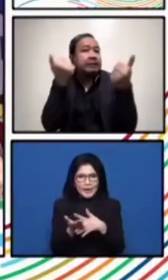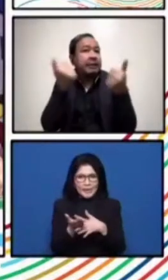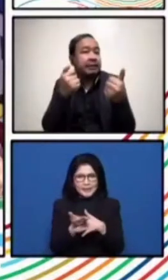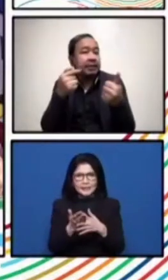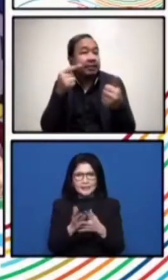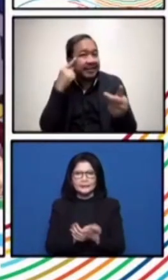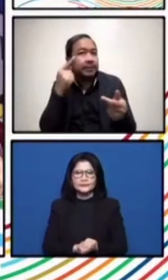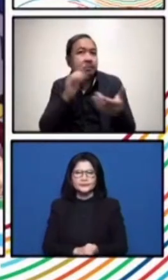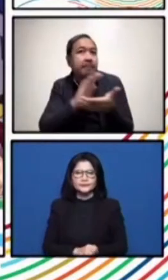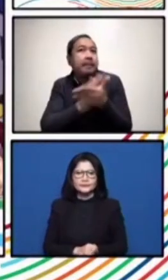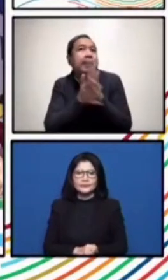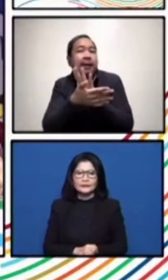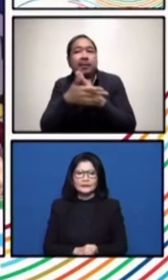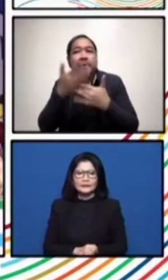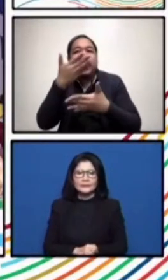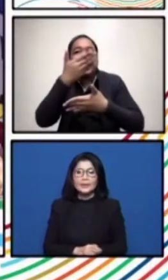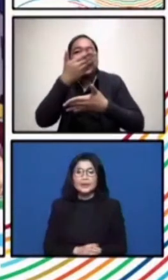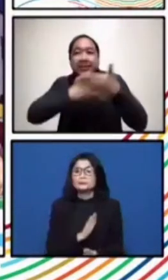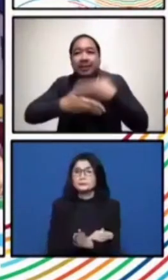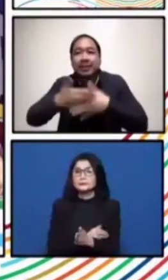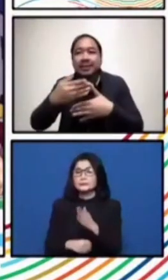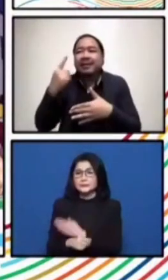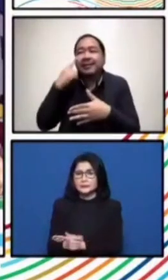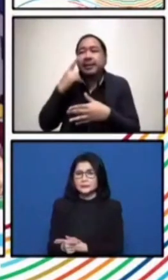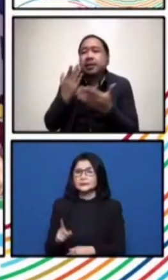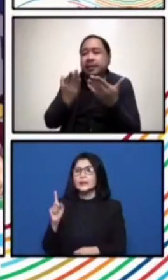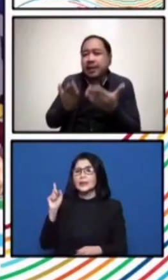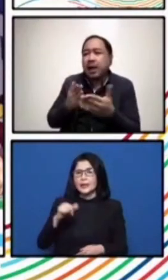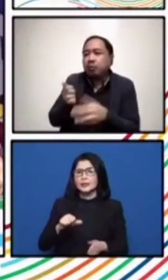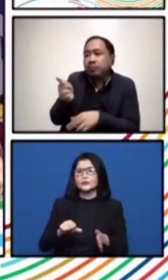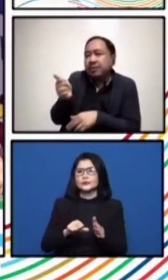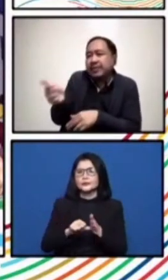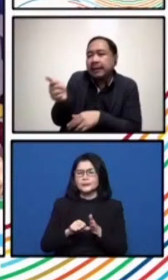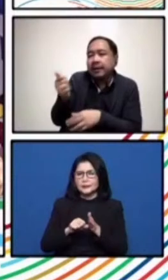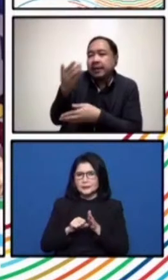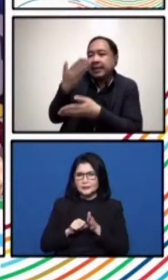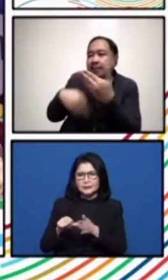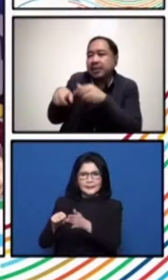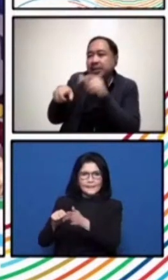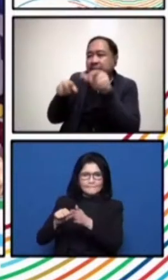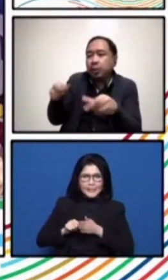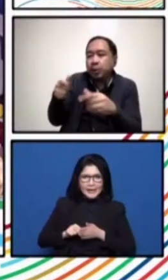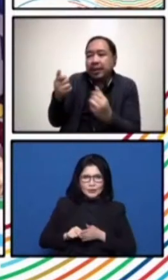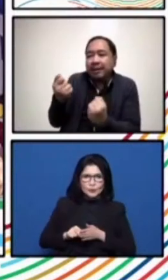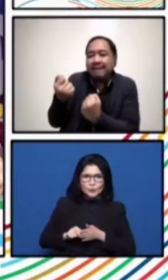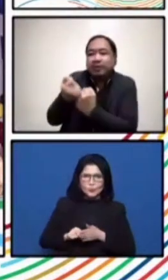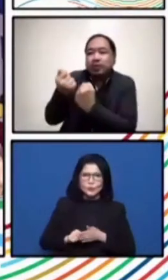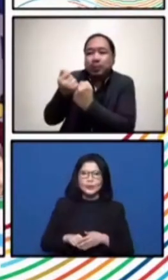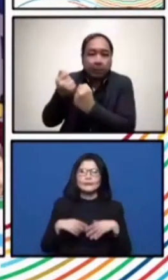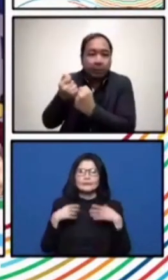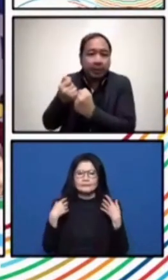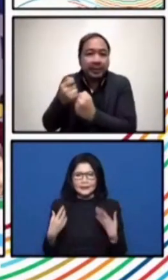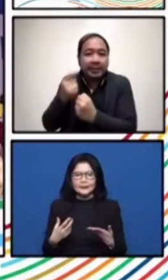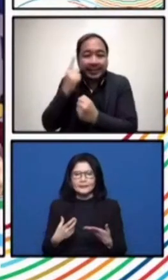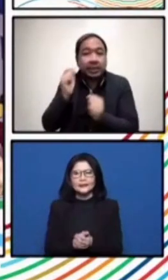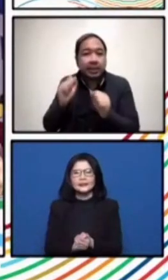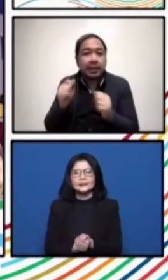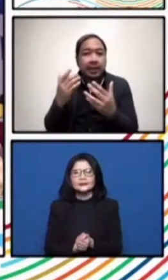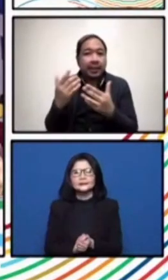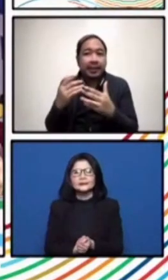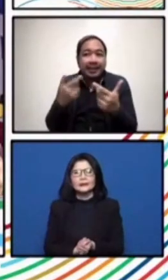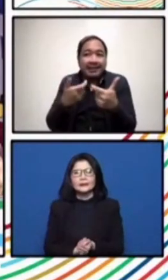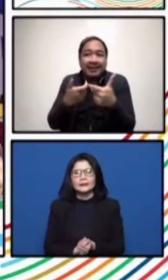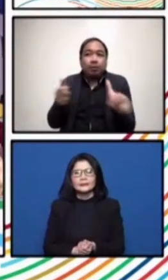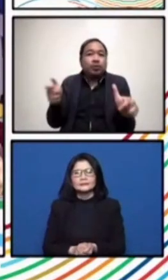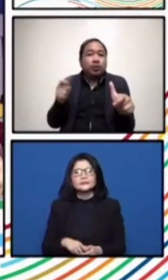disability figure out how to do things is important so I think it's it's the inclusion of all which will help you build